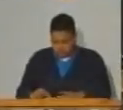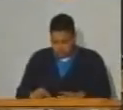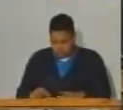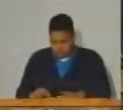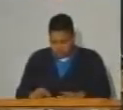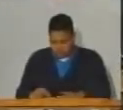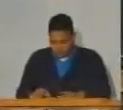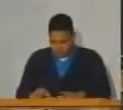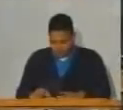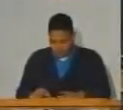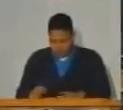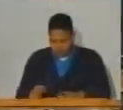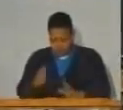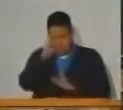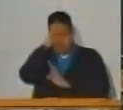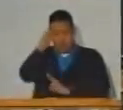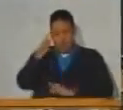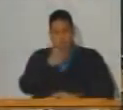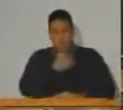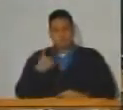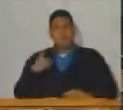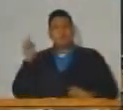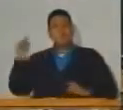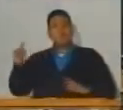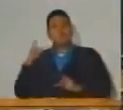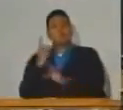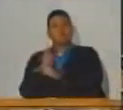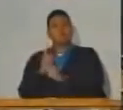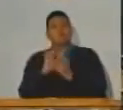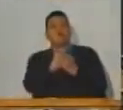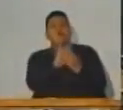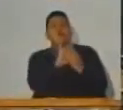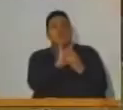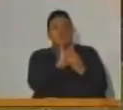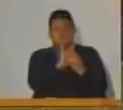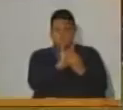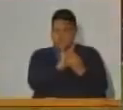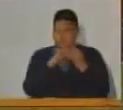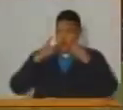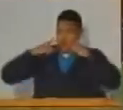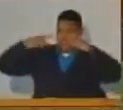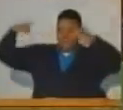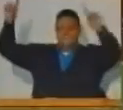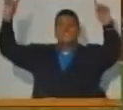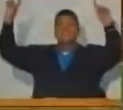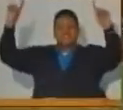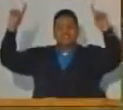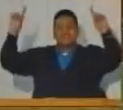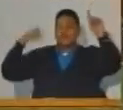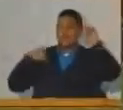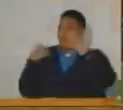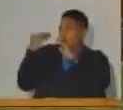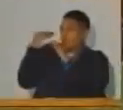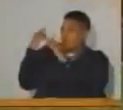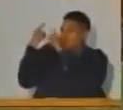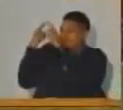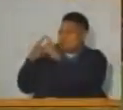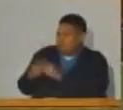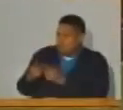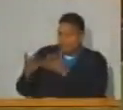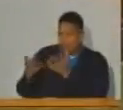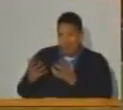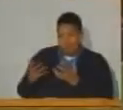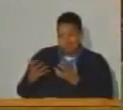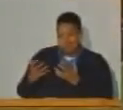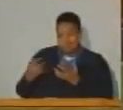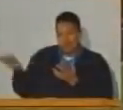honourable members, we must build partnerships in order to achieve the success we hope for.